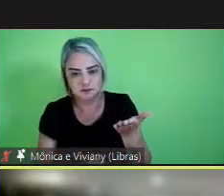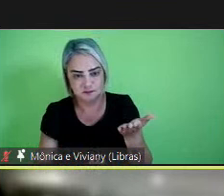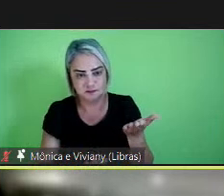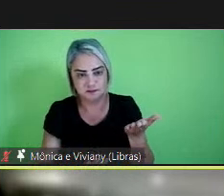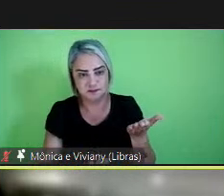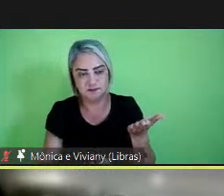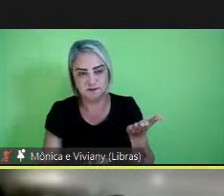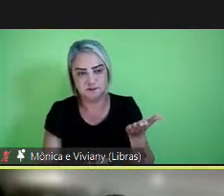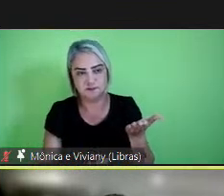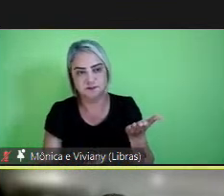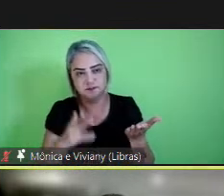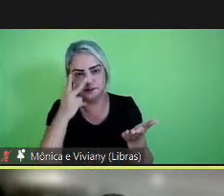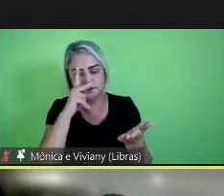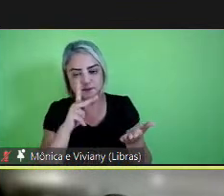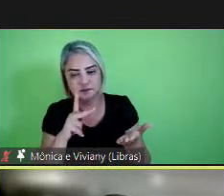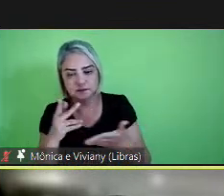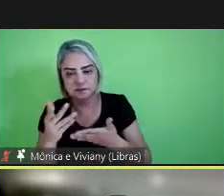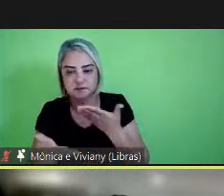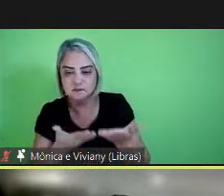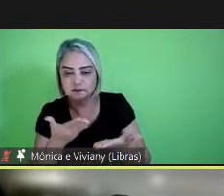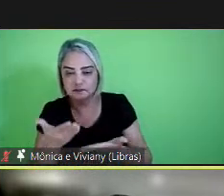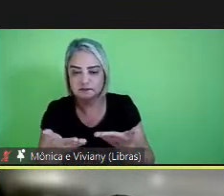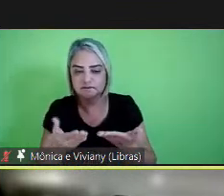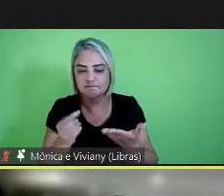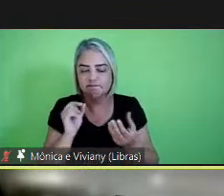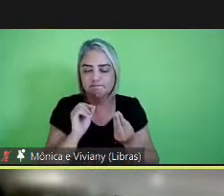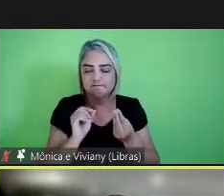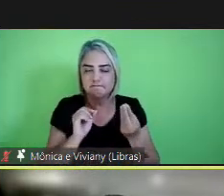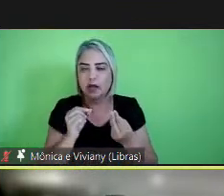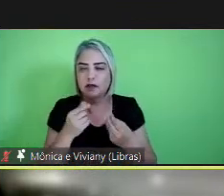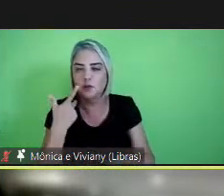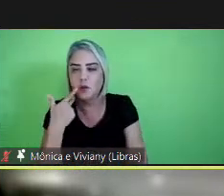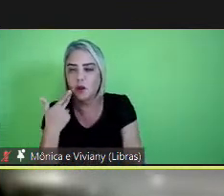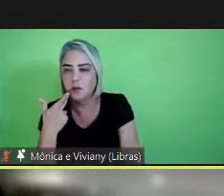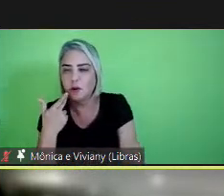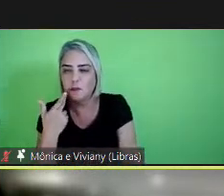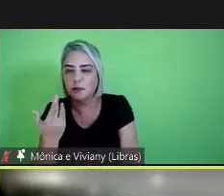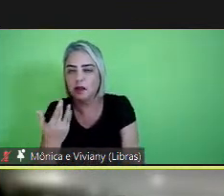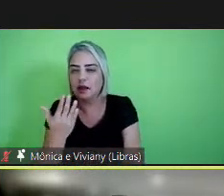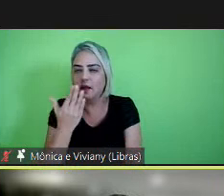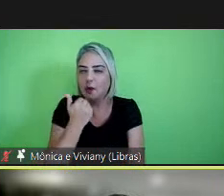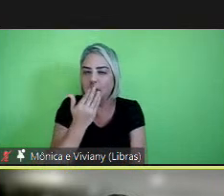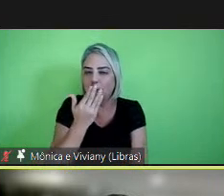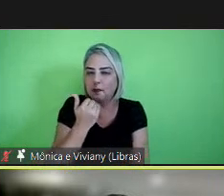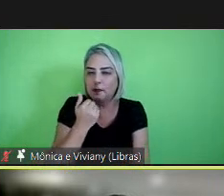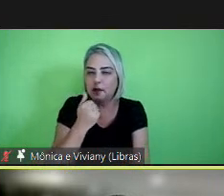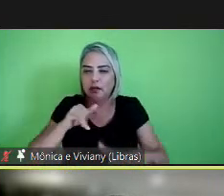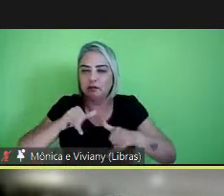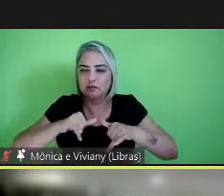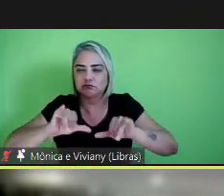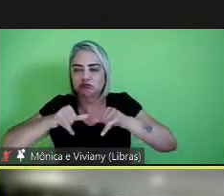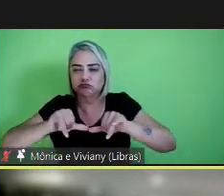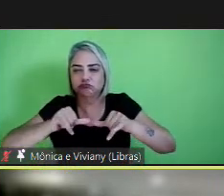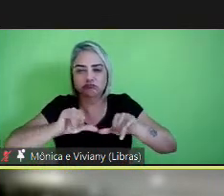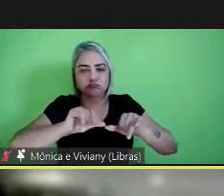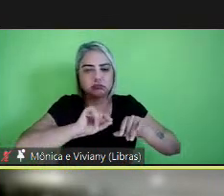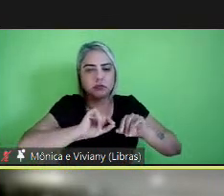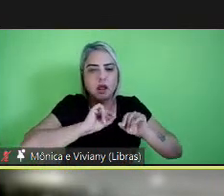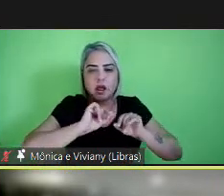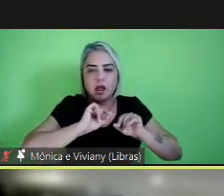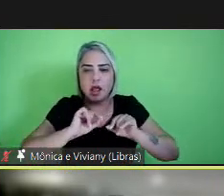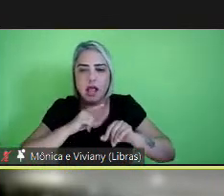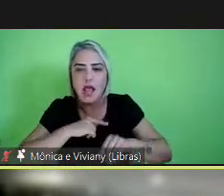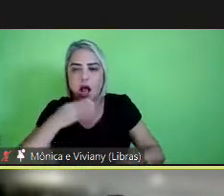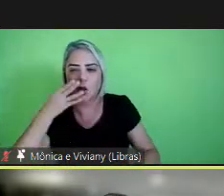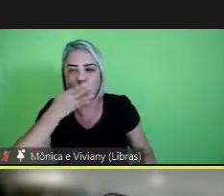deal with that. And very often these foods that are marketed and advertised are obviously high in fat, sugar, and or salt.